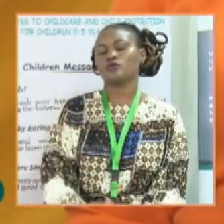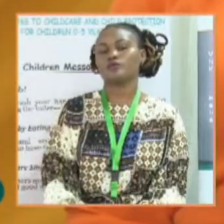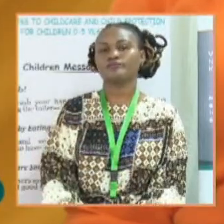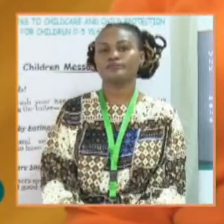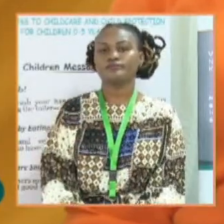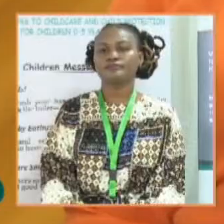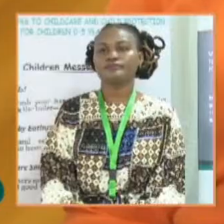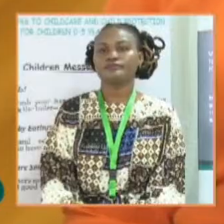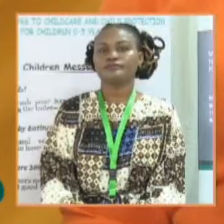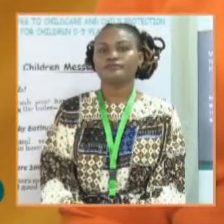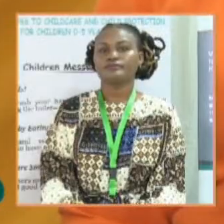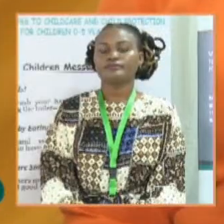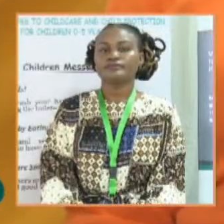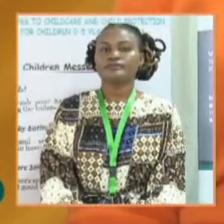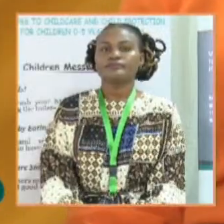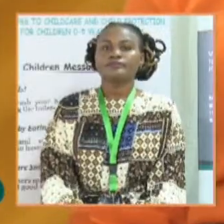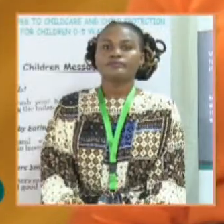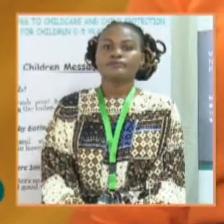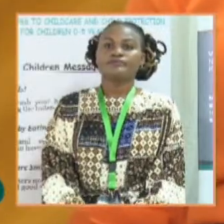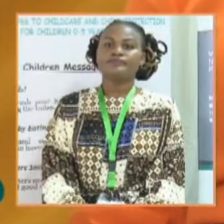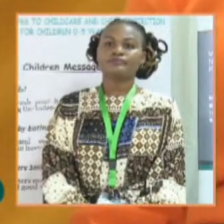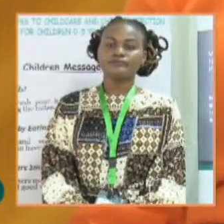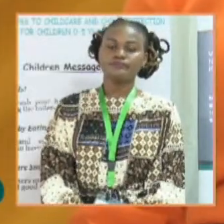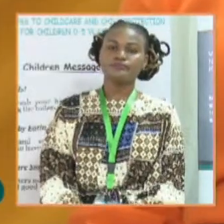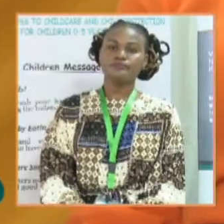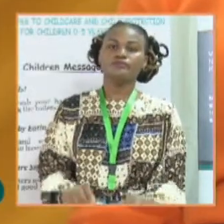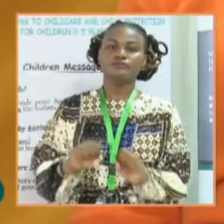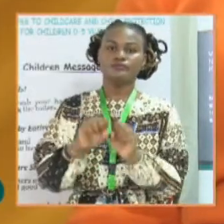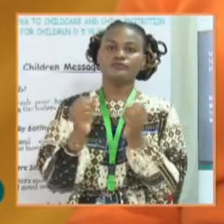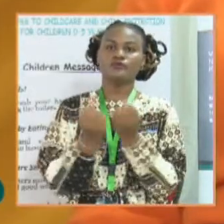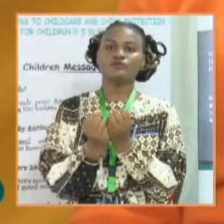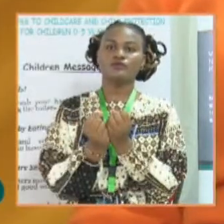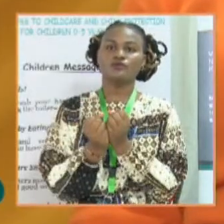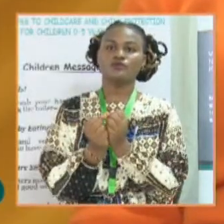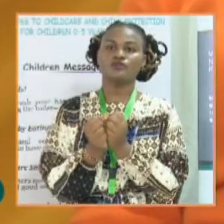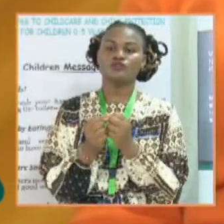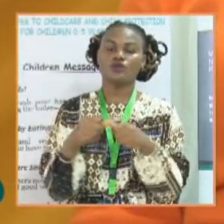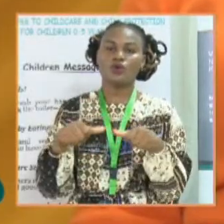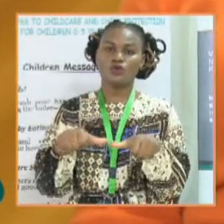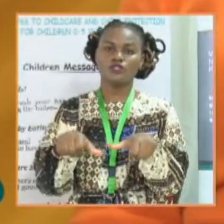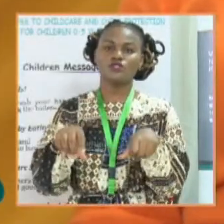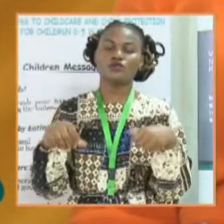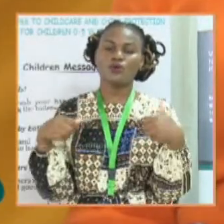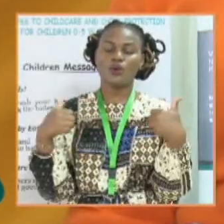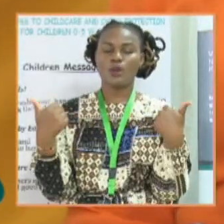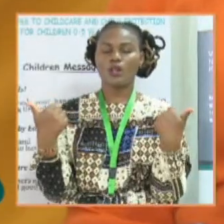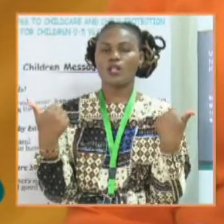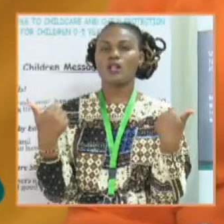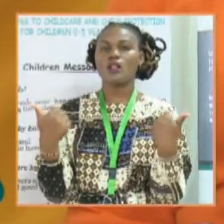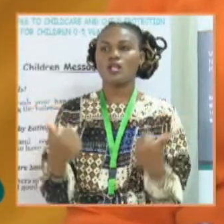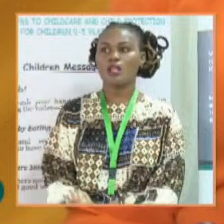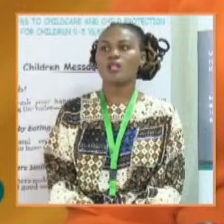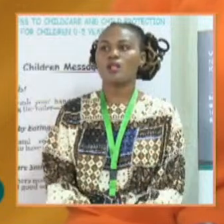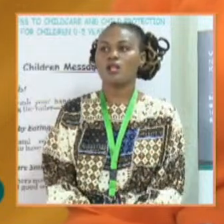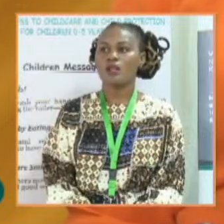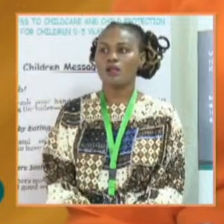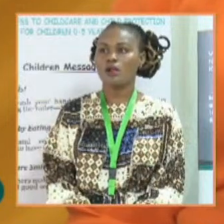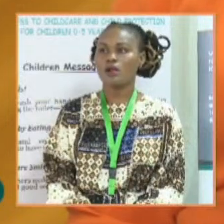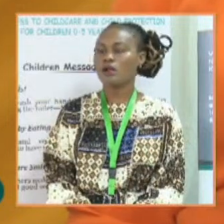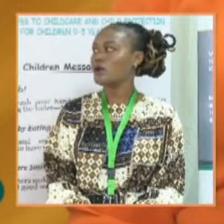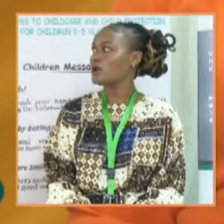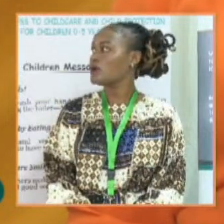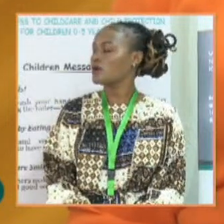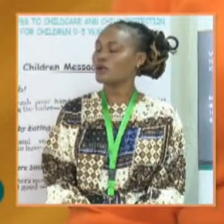can just go and find this is for social welfare. We were looking for budgets that goes to programs that